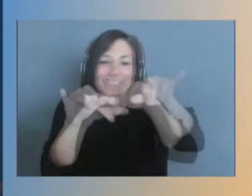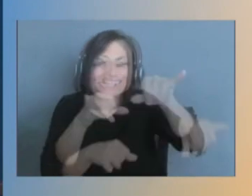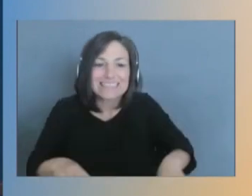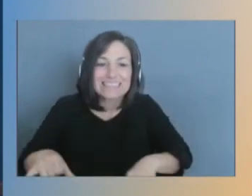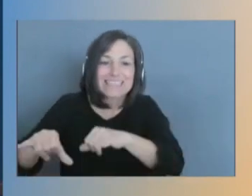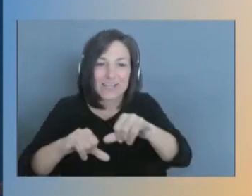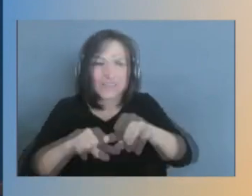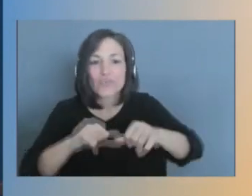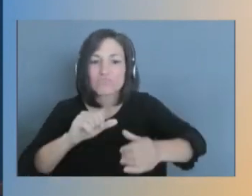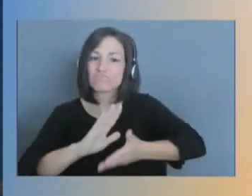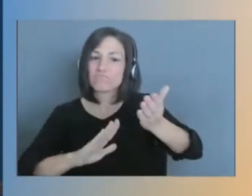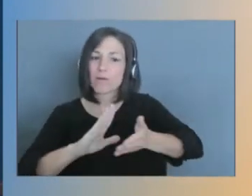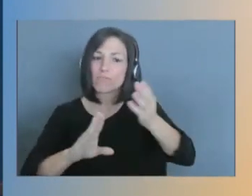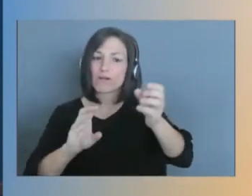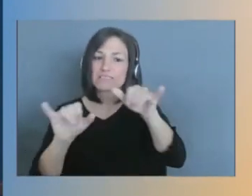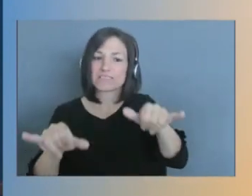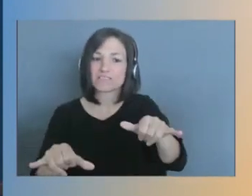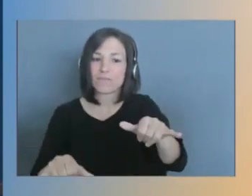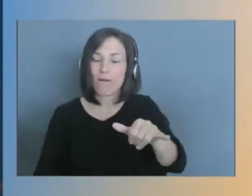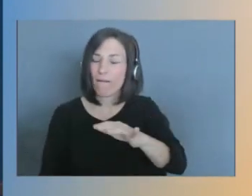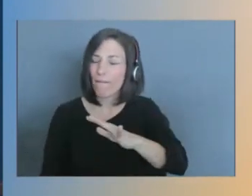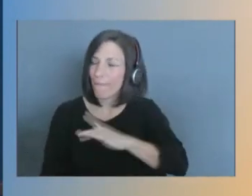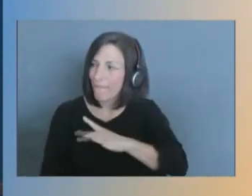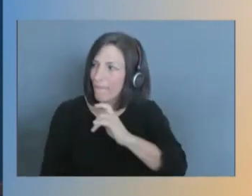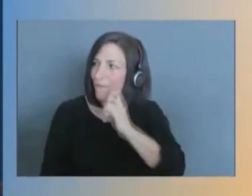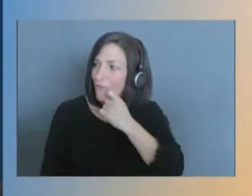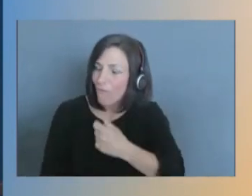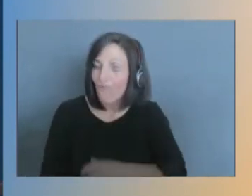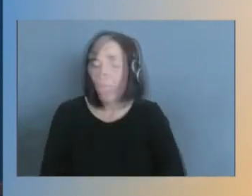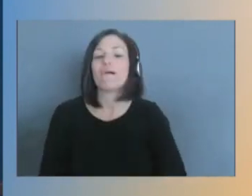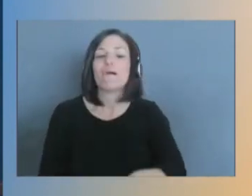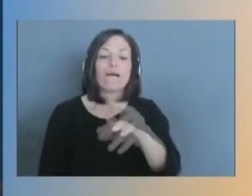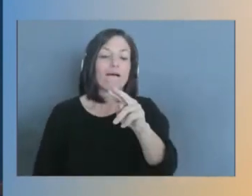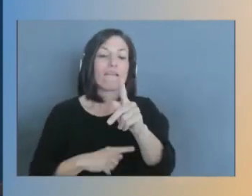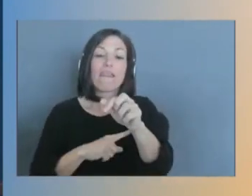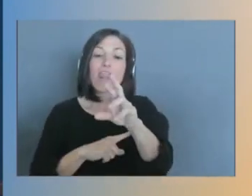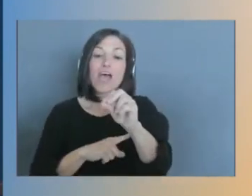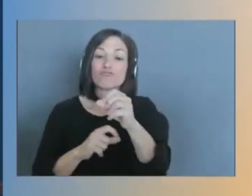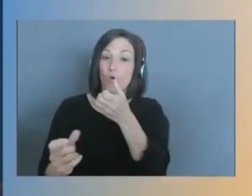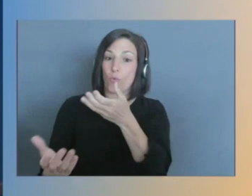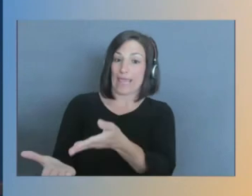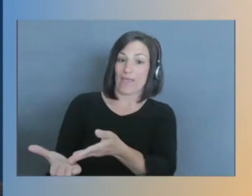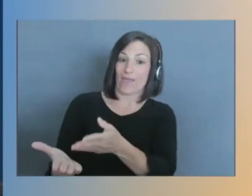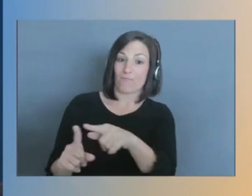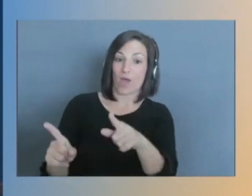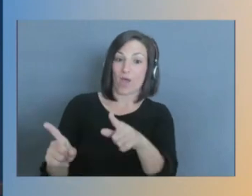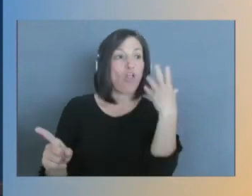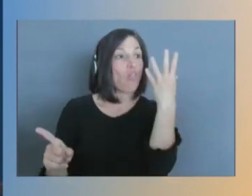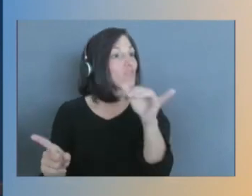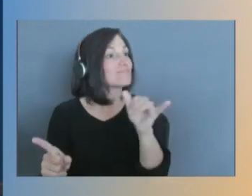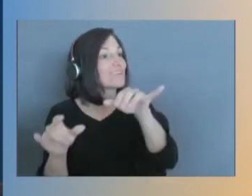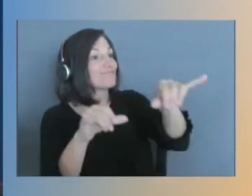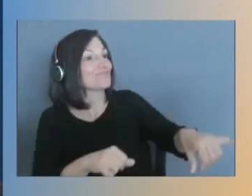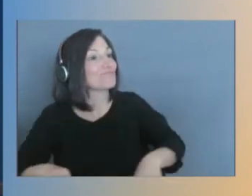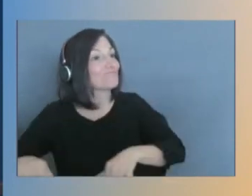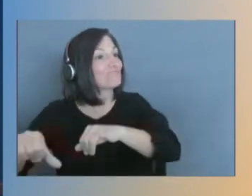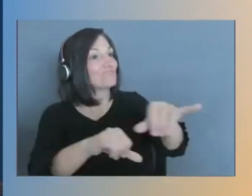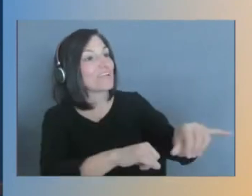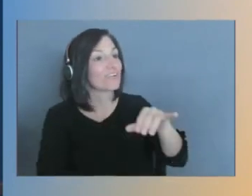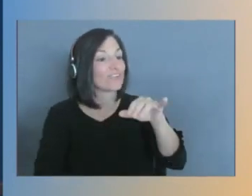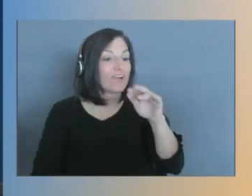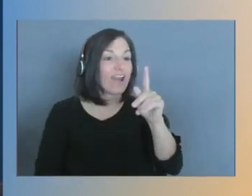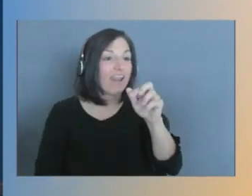super cool. So Nitro on here, but it looks just like standard interfaces to the rest of the system.